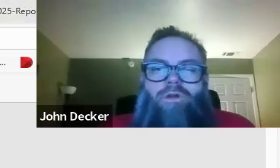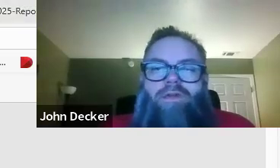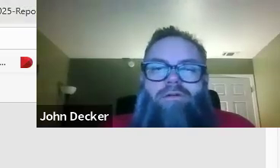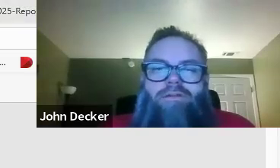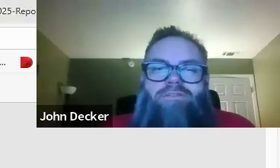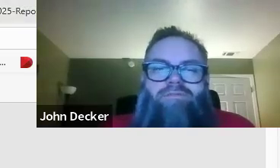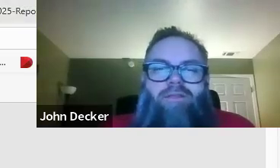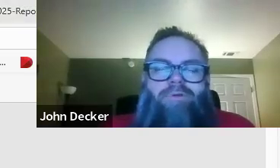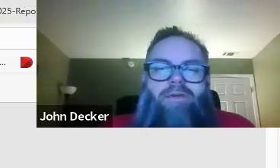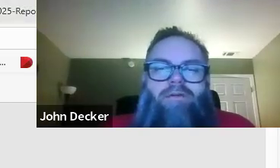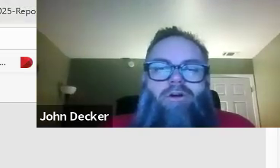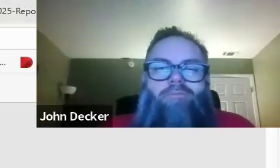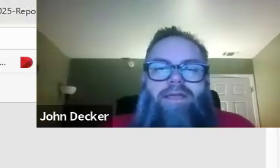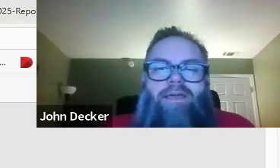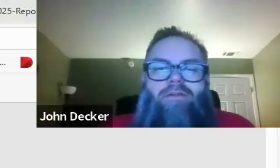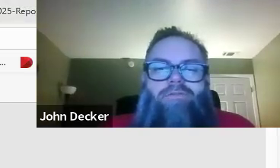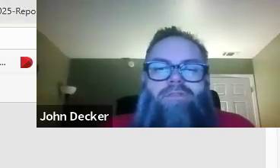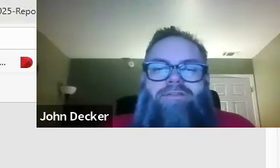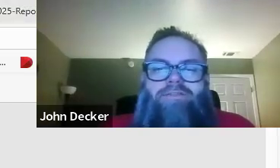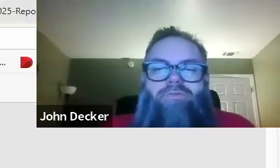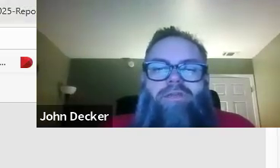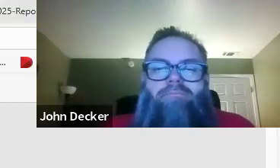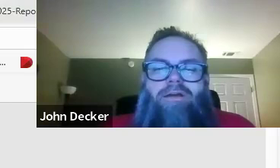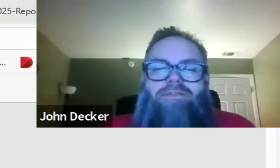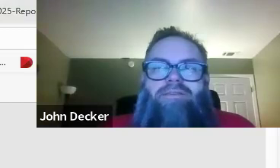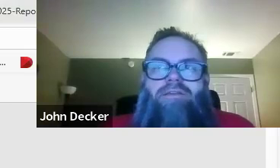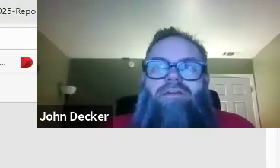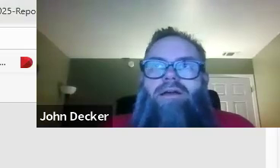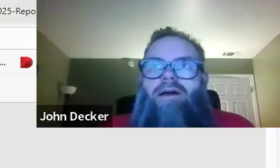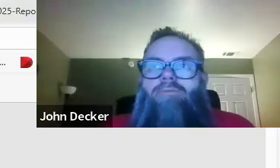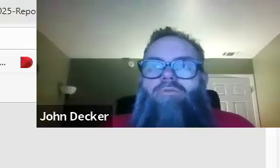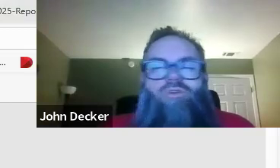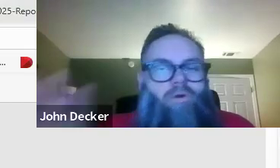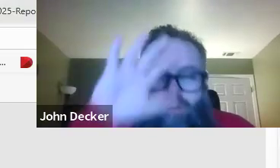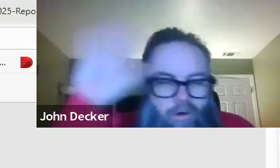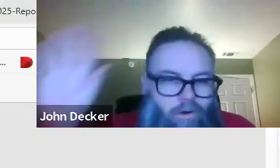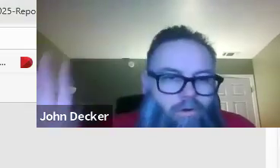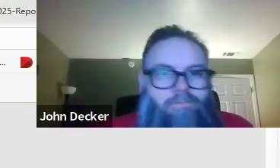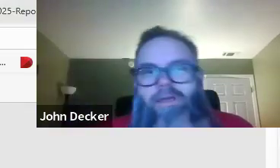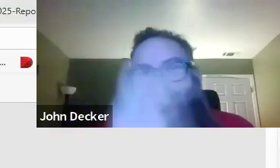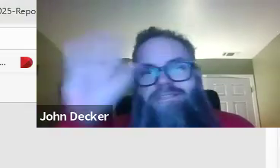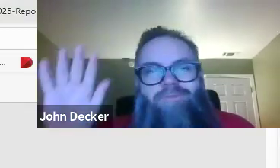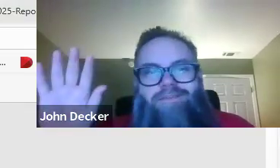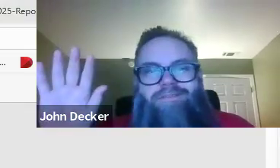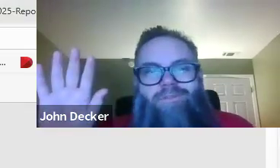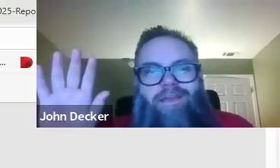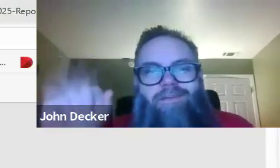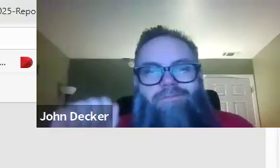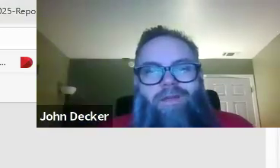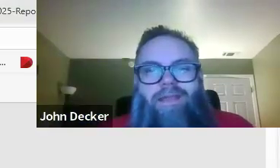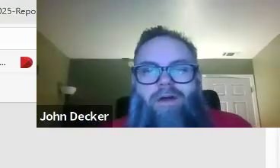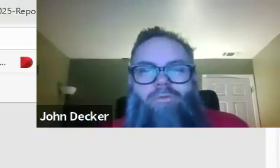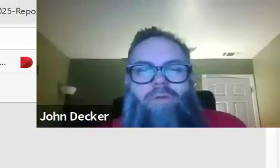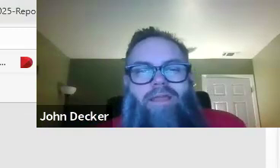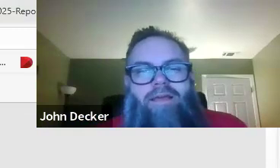short, we are working on developing our plan over the next 3 months. You are all HCBS